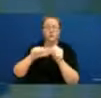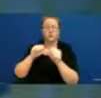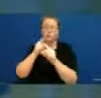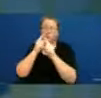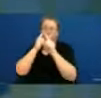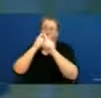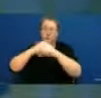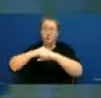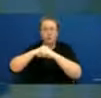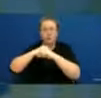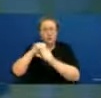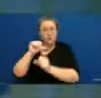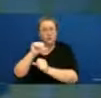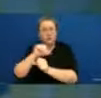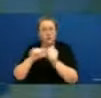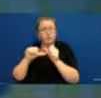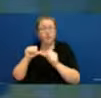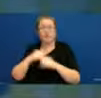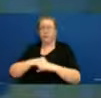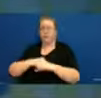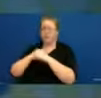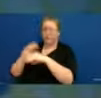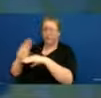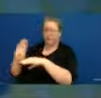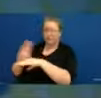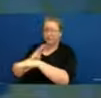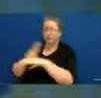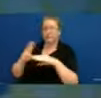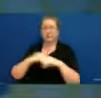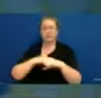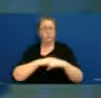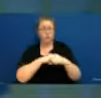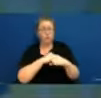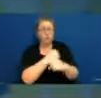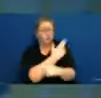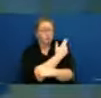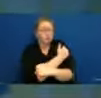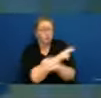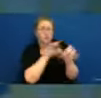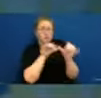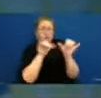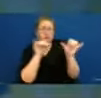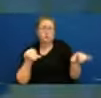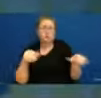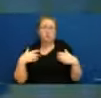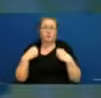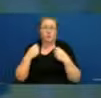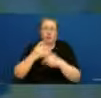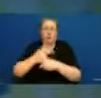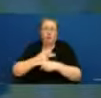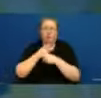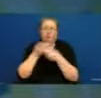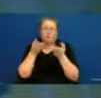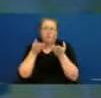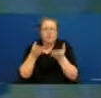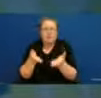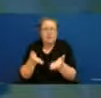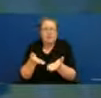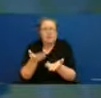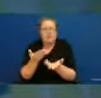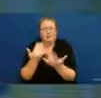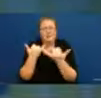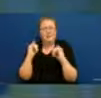our community, like our businesses, like our hospital and healthcare system, making sure that our healthcare is there